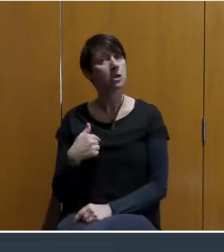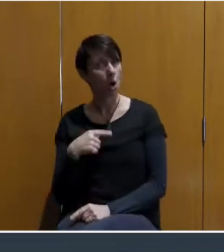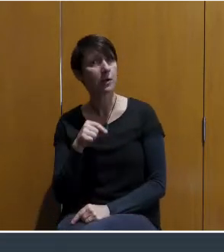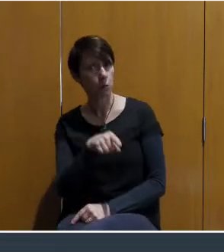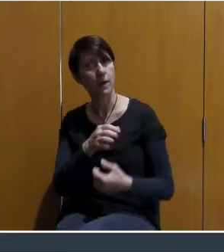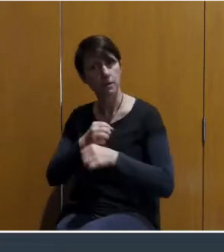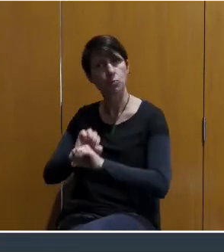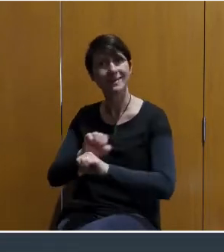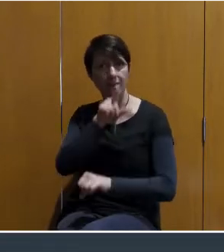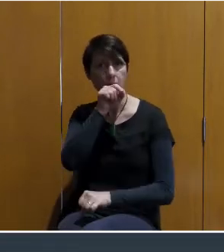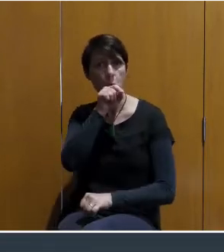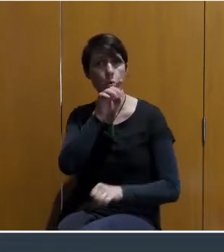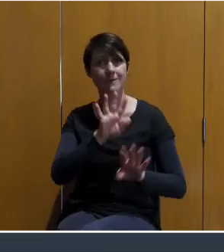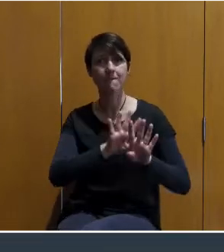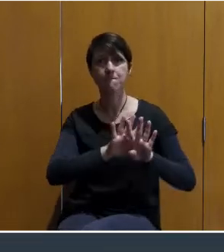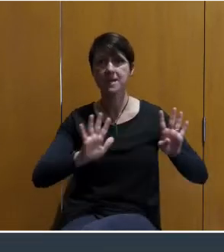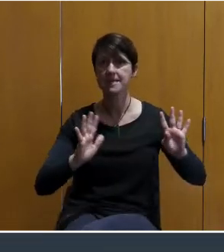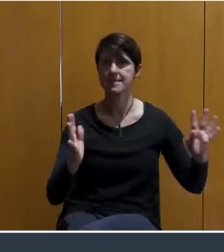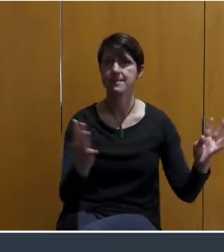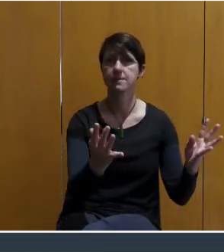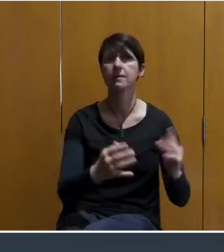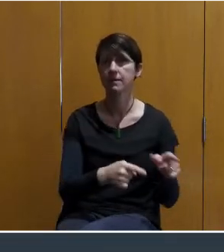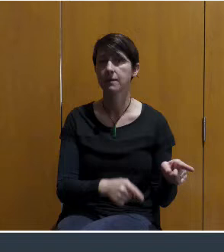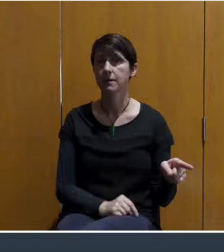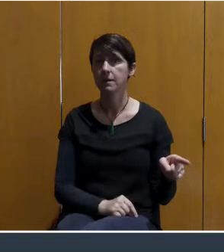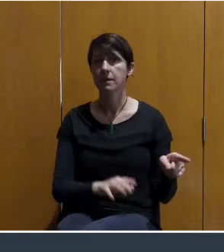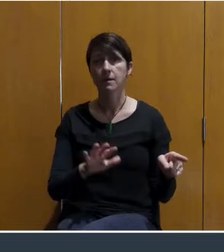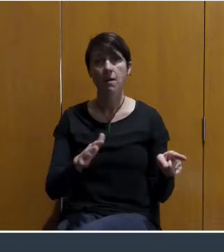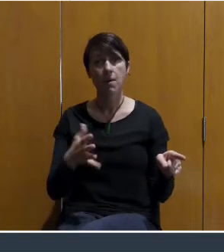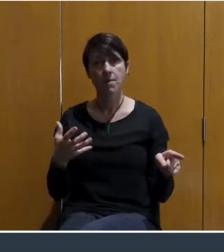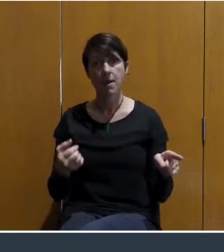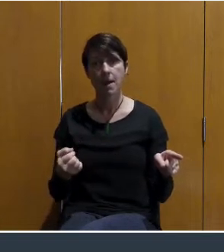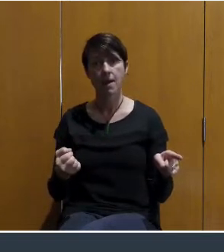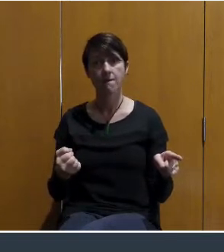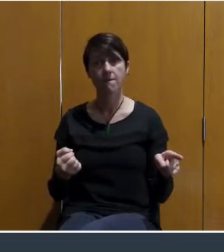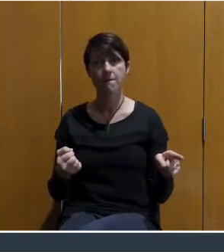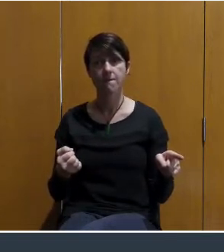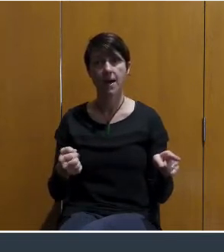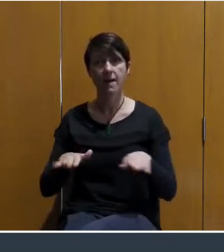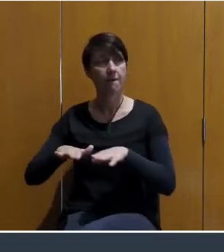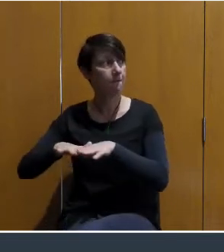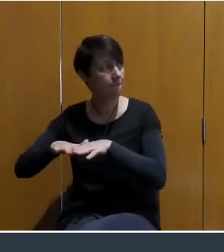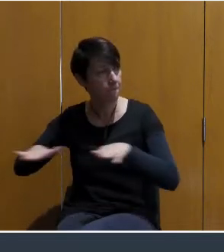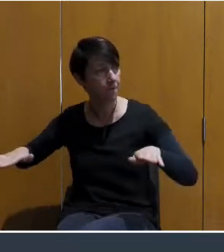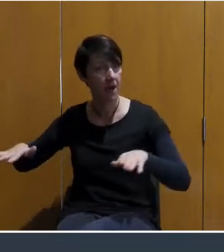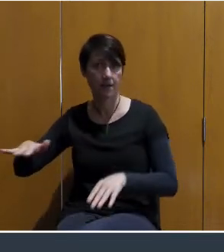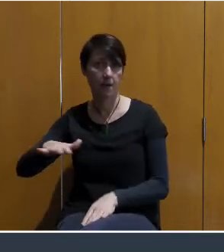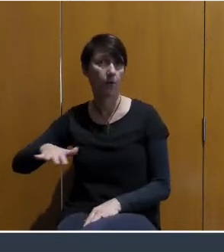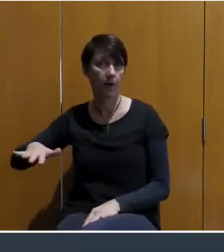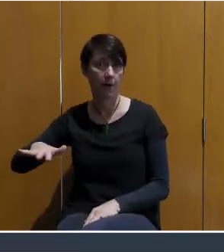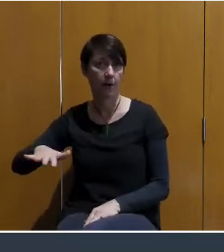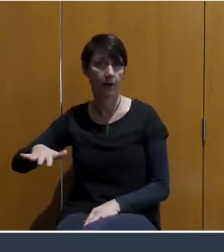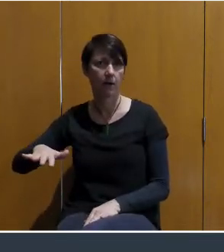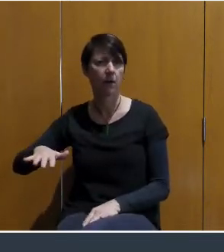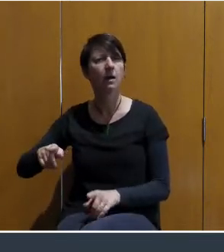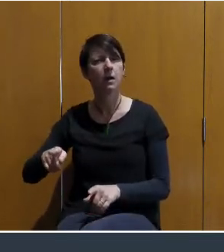birds, and maybe have that area off to the it's not there, but off